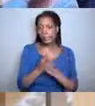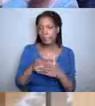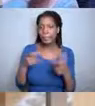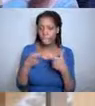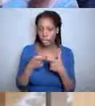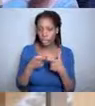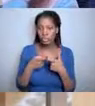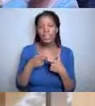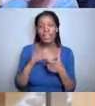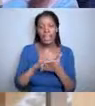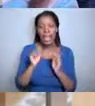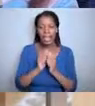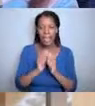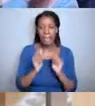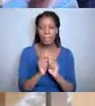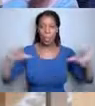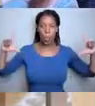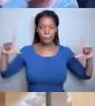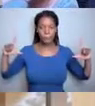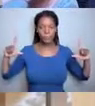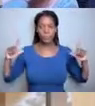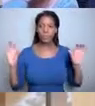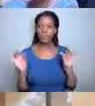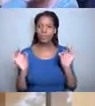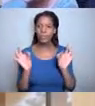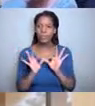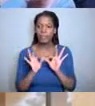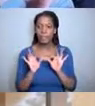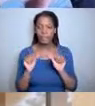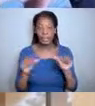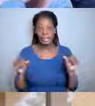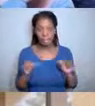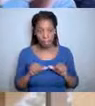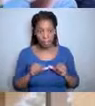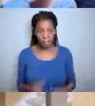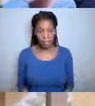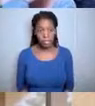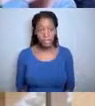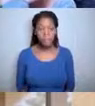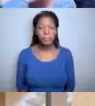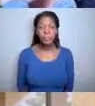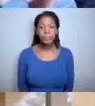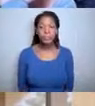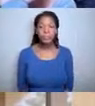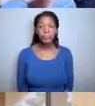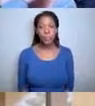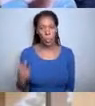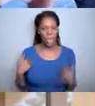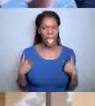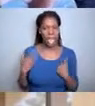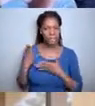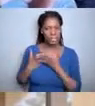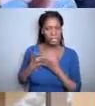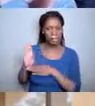be scaled up um and we we know of um uh uh partners that can help us